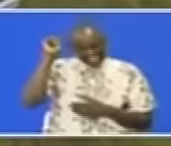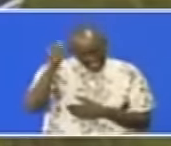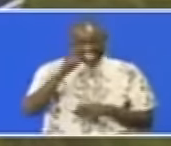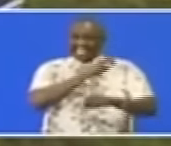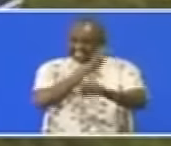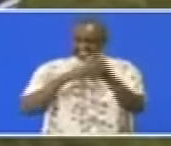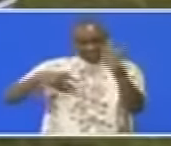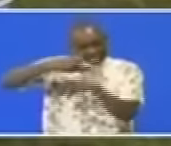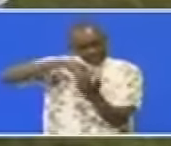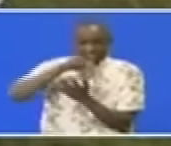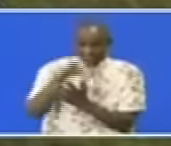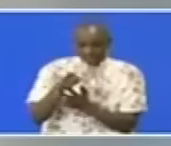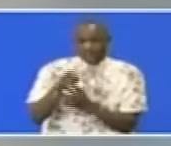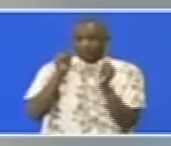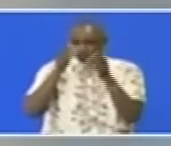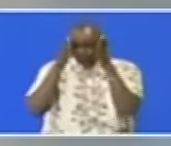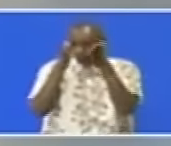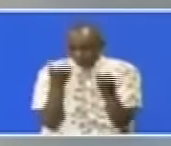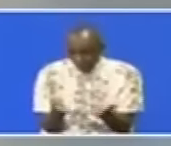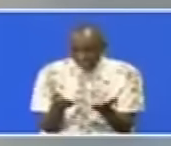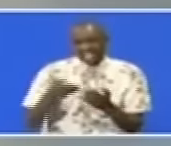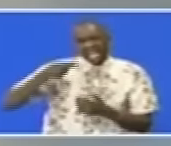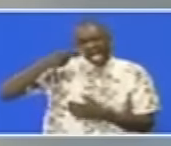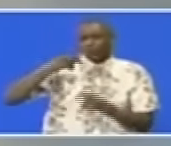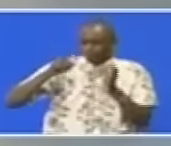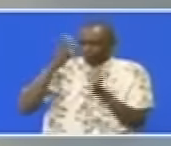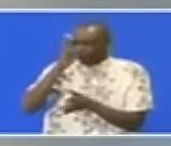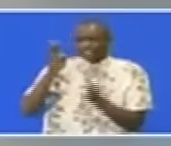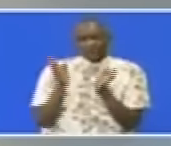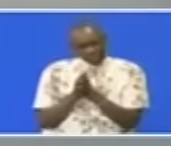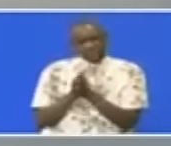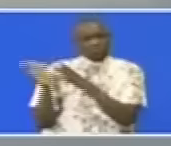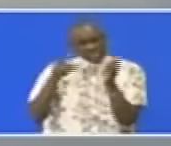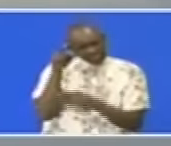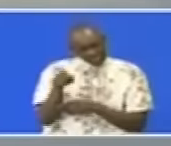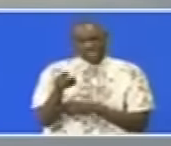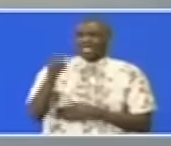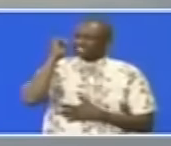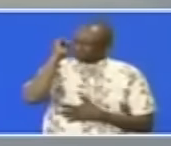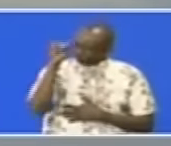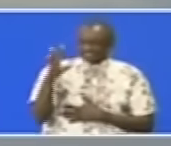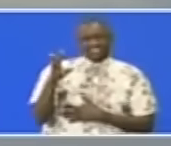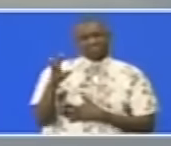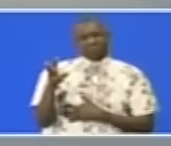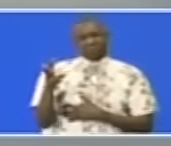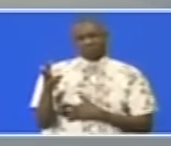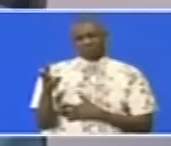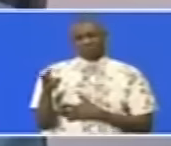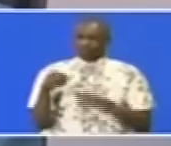mix is presently tilted towards hydro and thermal energy, which are way expensive to generate and